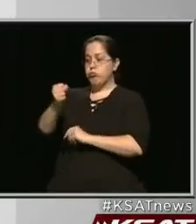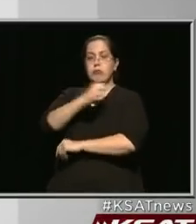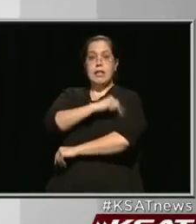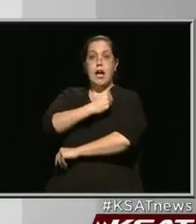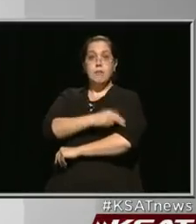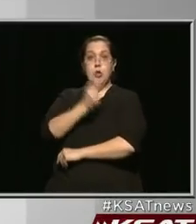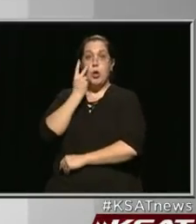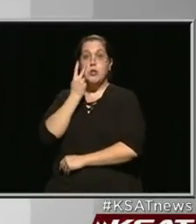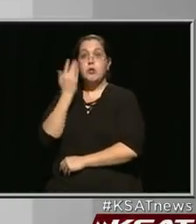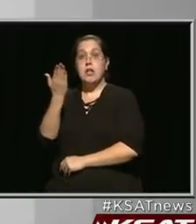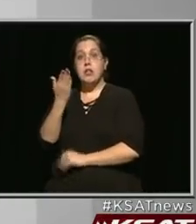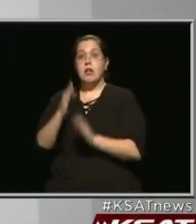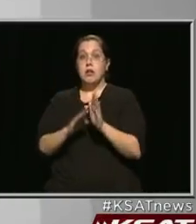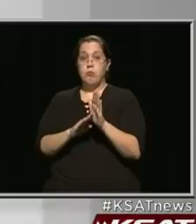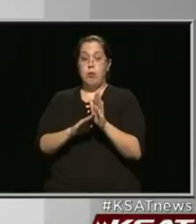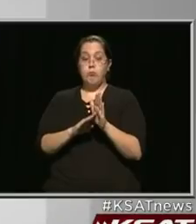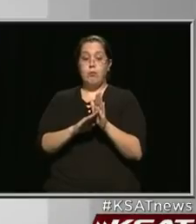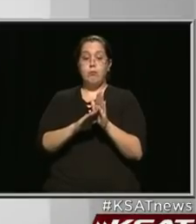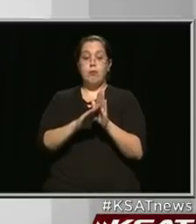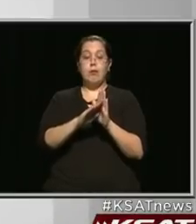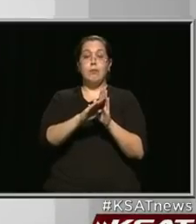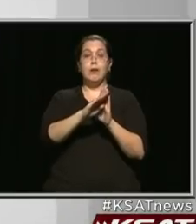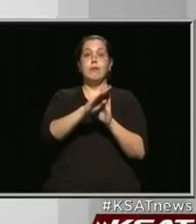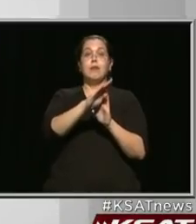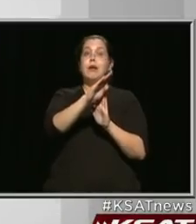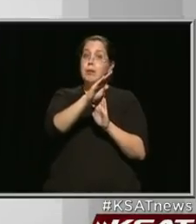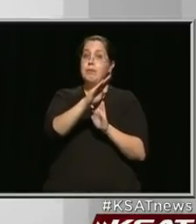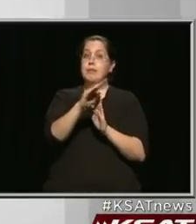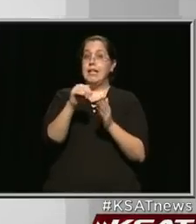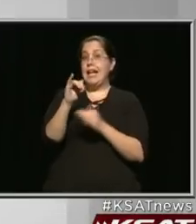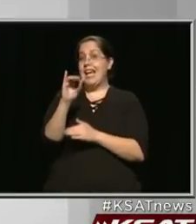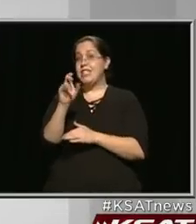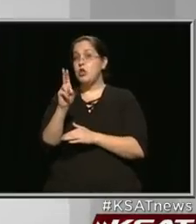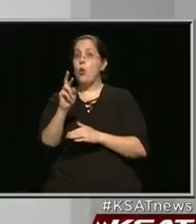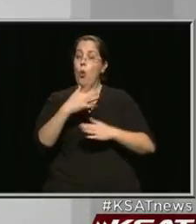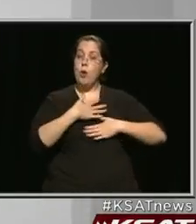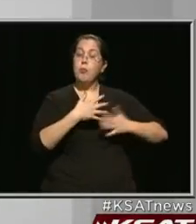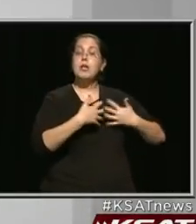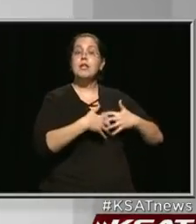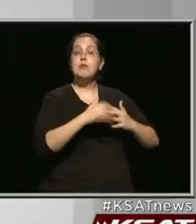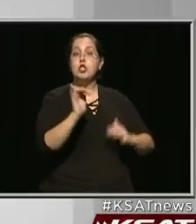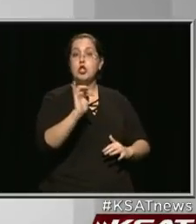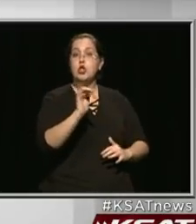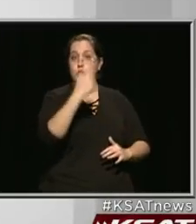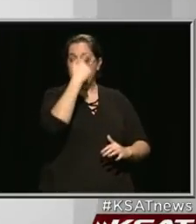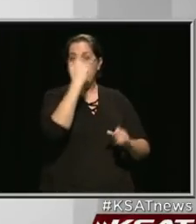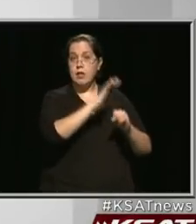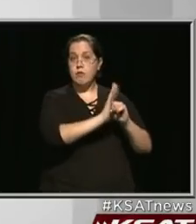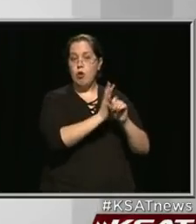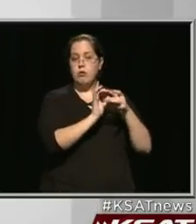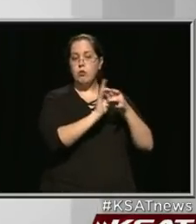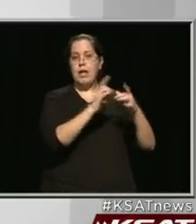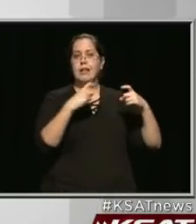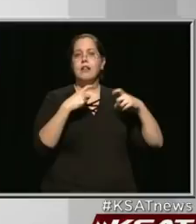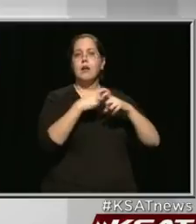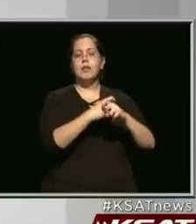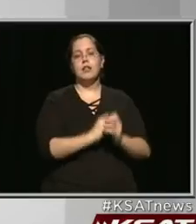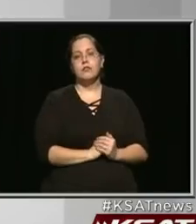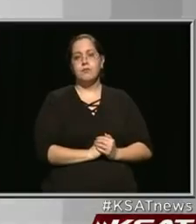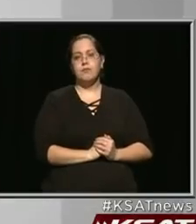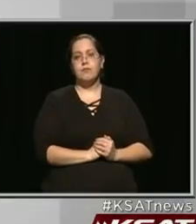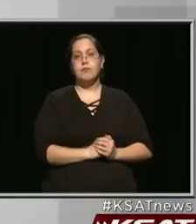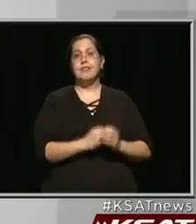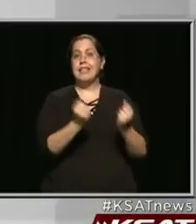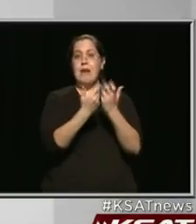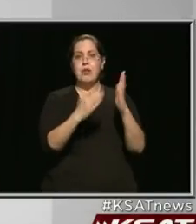as you see, is on a steep uptick. In ICU or on ventilators as well, due to COVID-19 related complications, as they